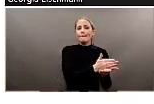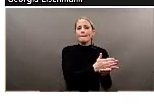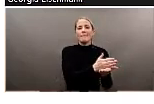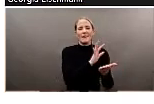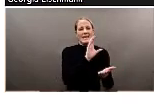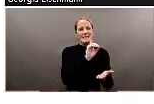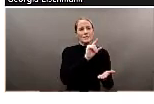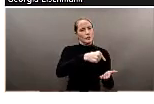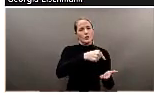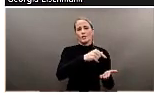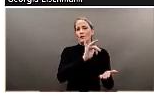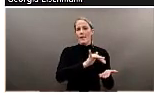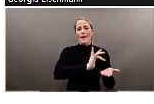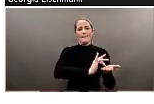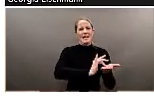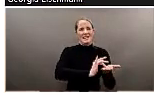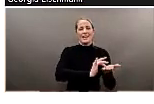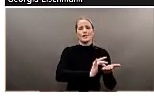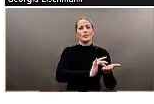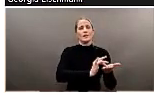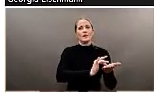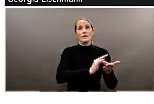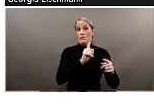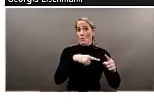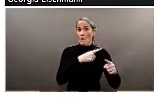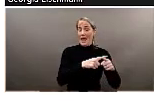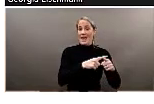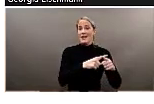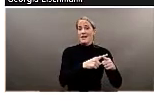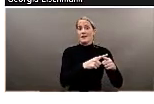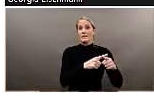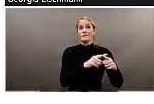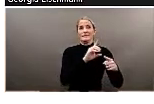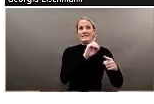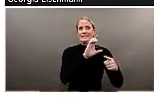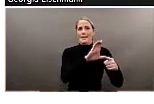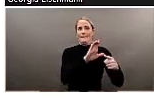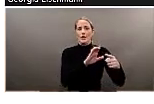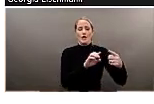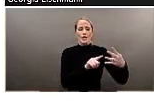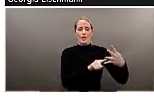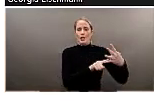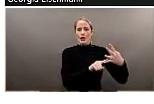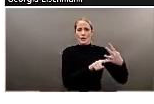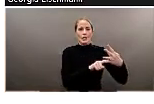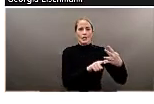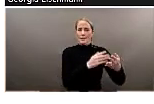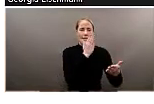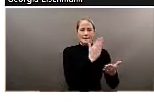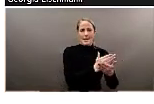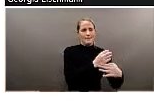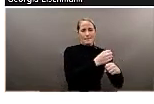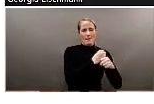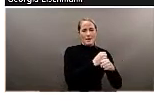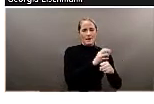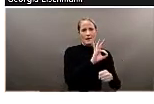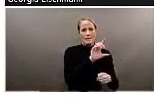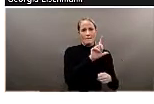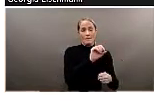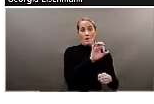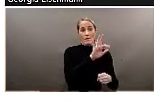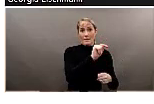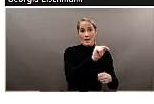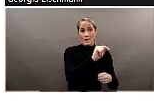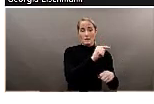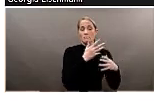being produced. It was discontinued as of 2 weeks ago, the end of the year, the end of December